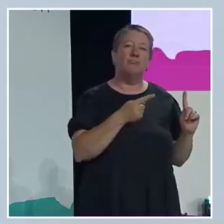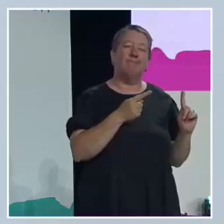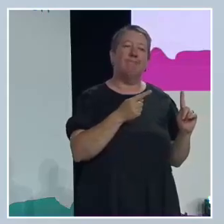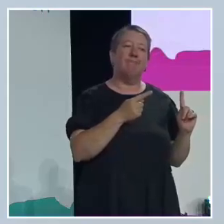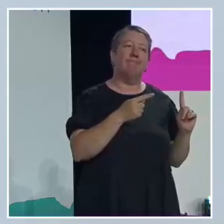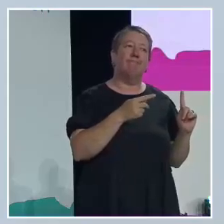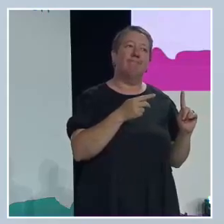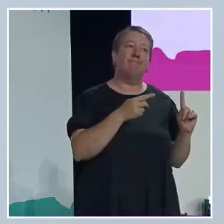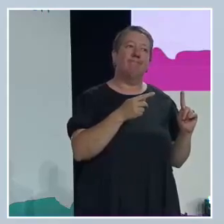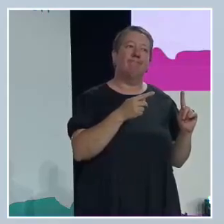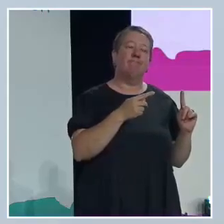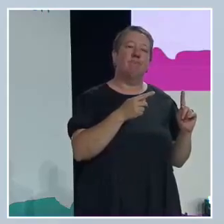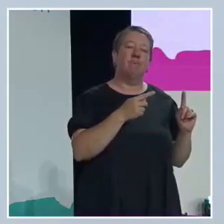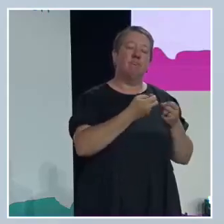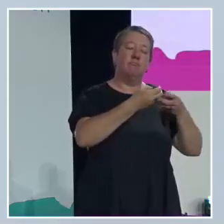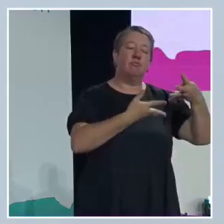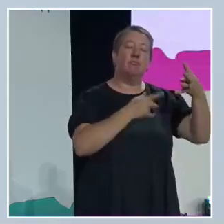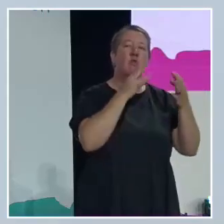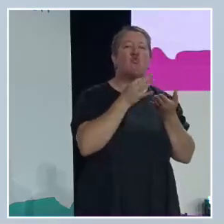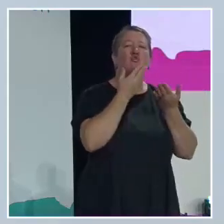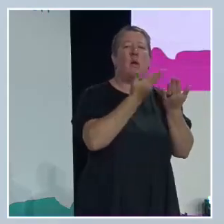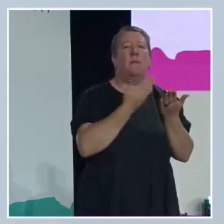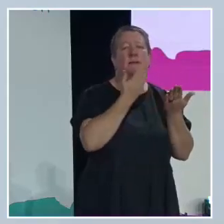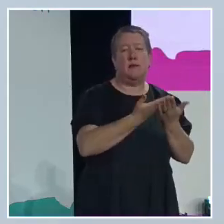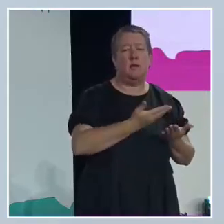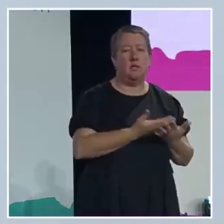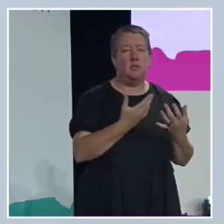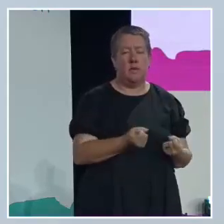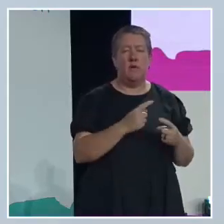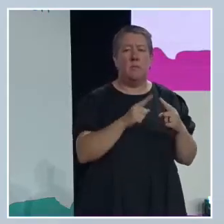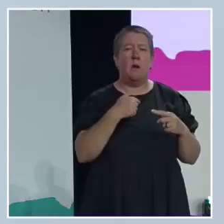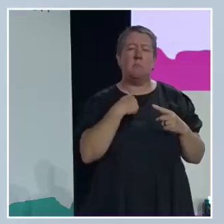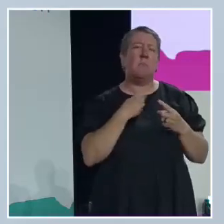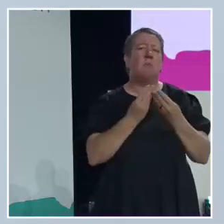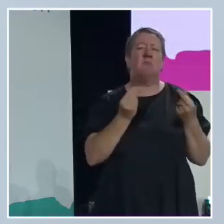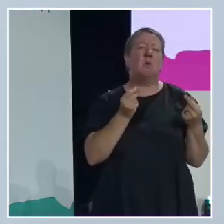substantial recommendations. But let me just say a few words.